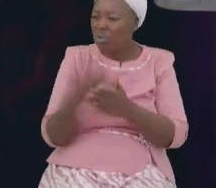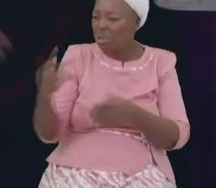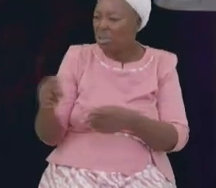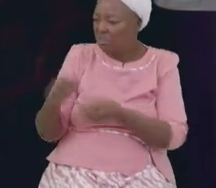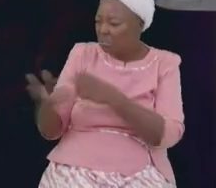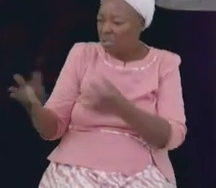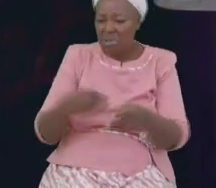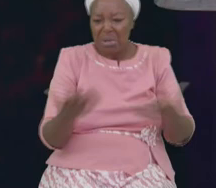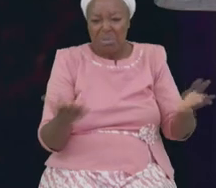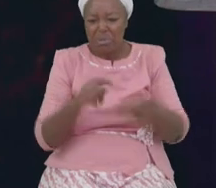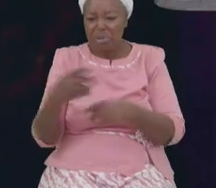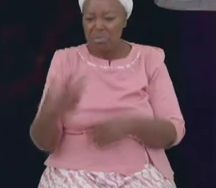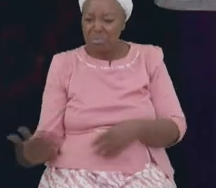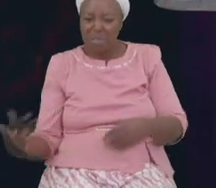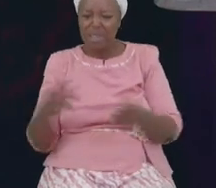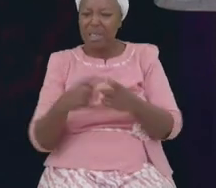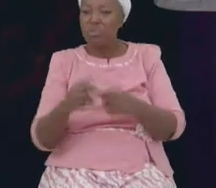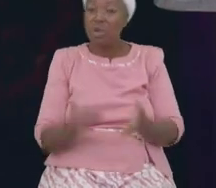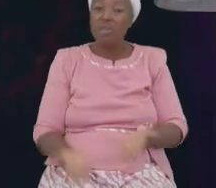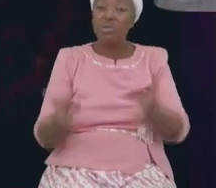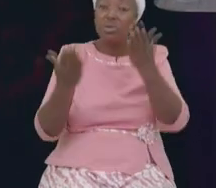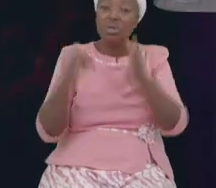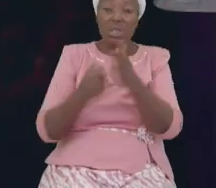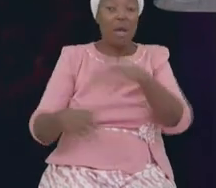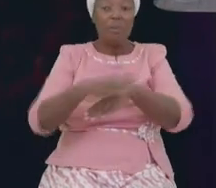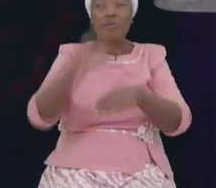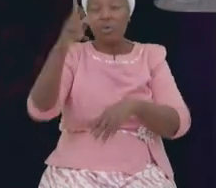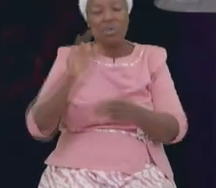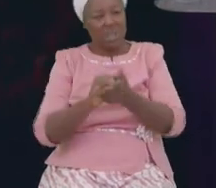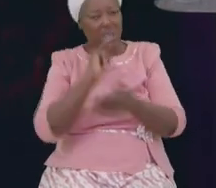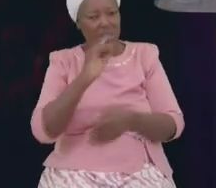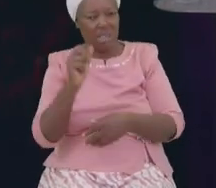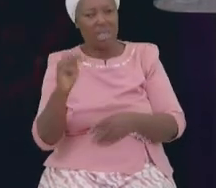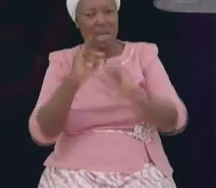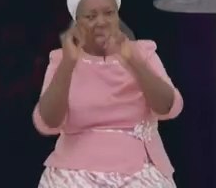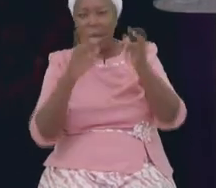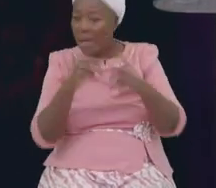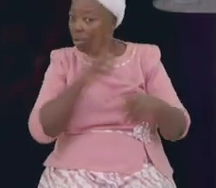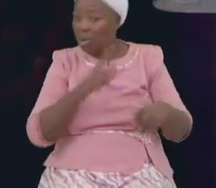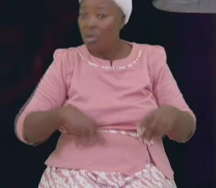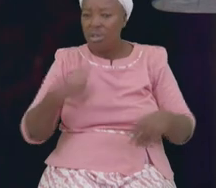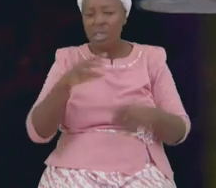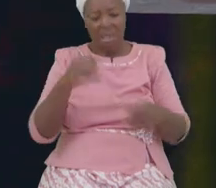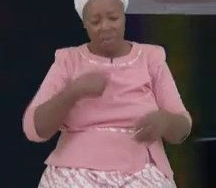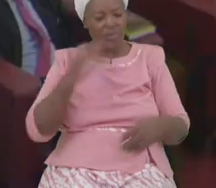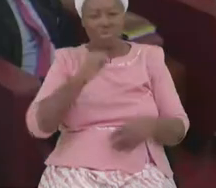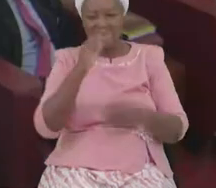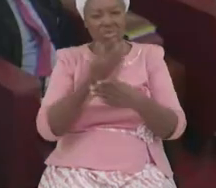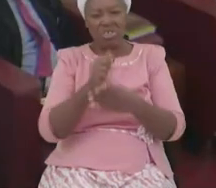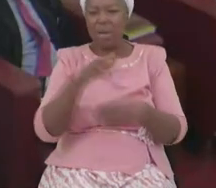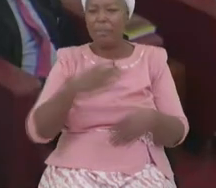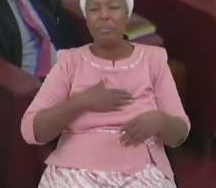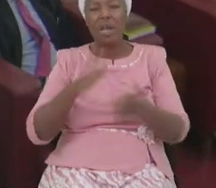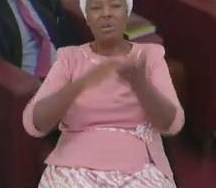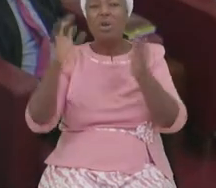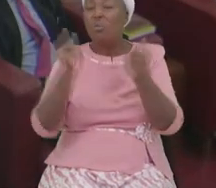might be property. You exalt above God. That's an idol. And God says, I'm not going to share my glory with